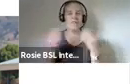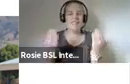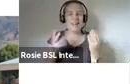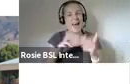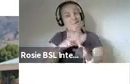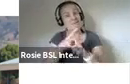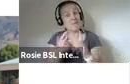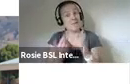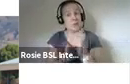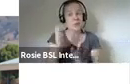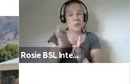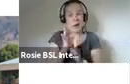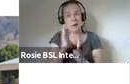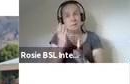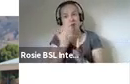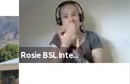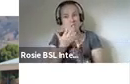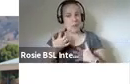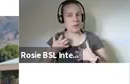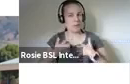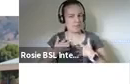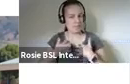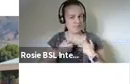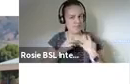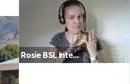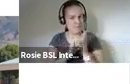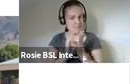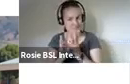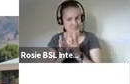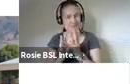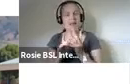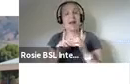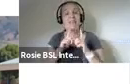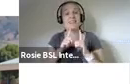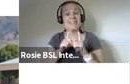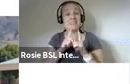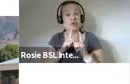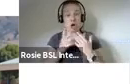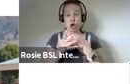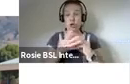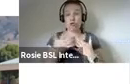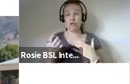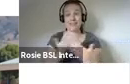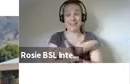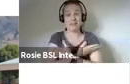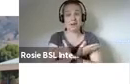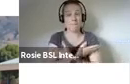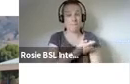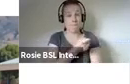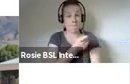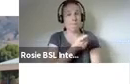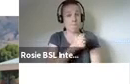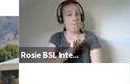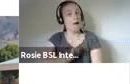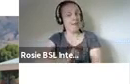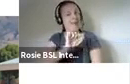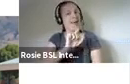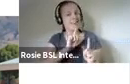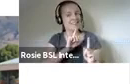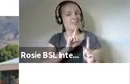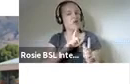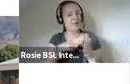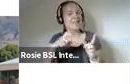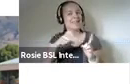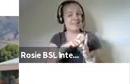new primary school. The teacher in green is their teacher from the ECD